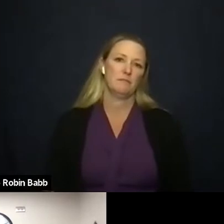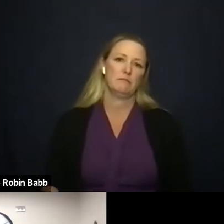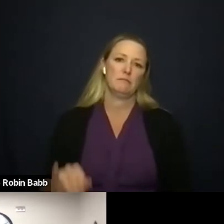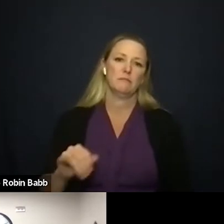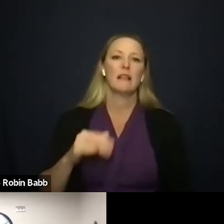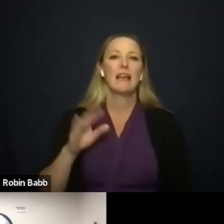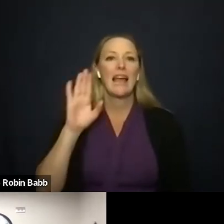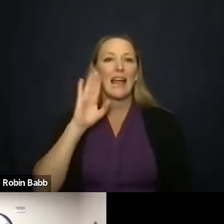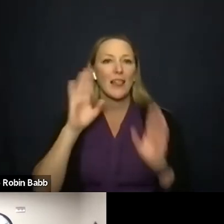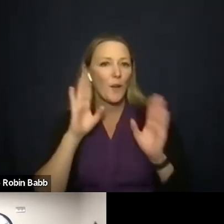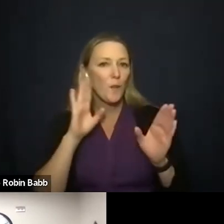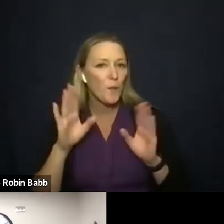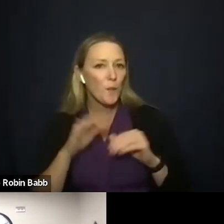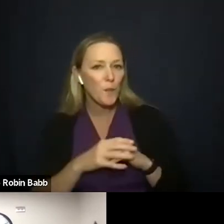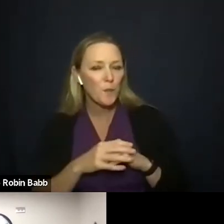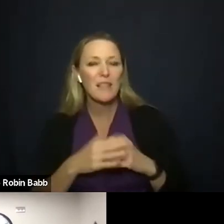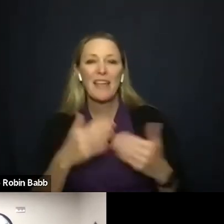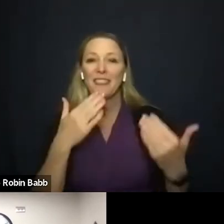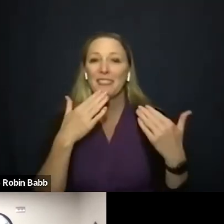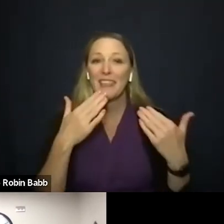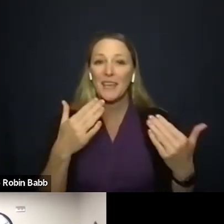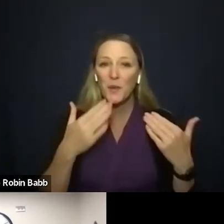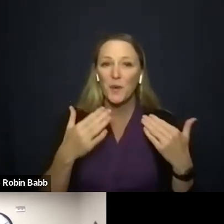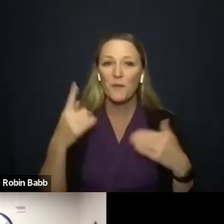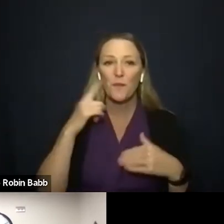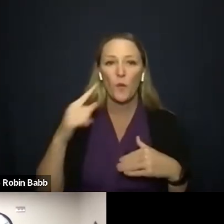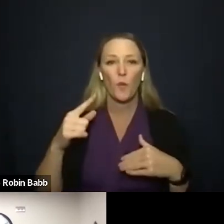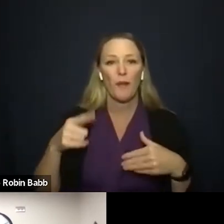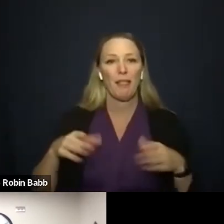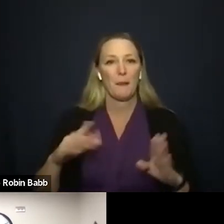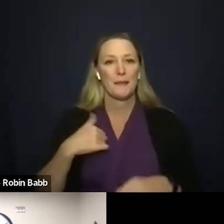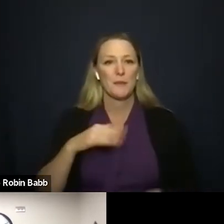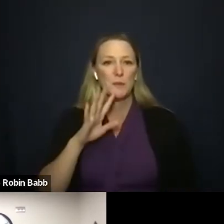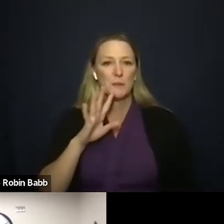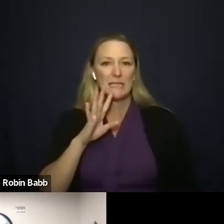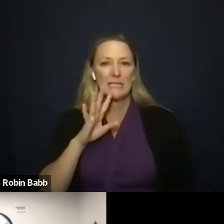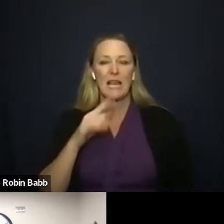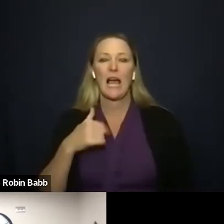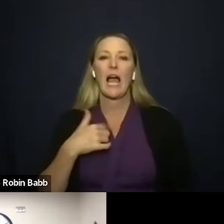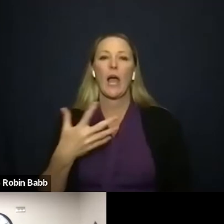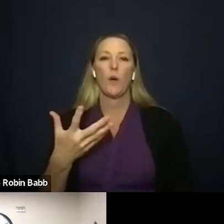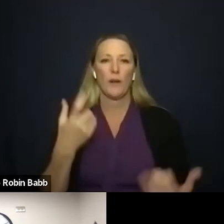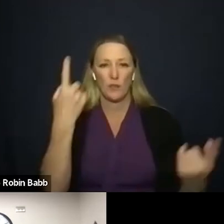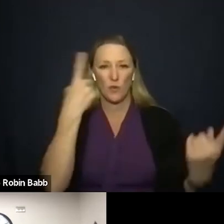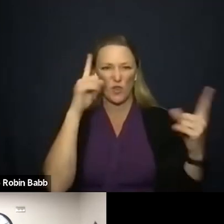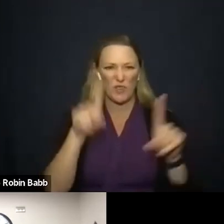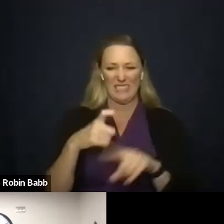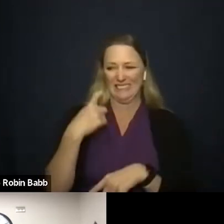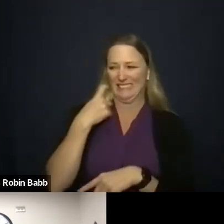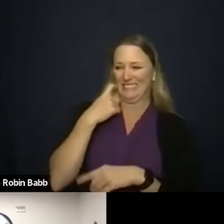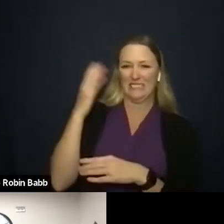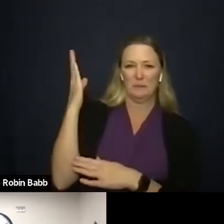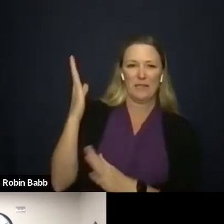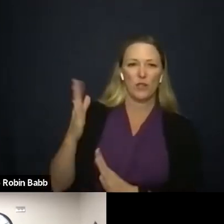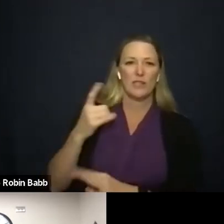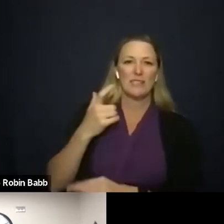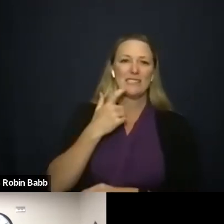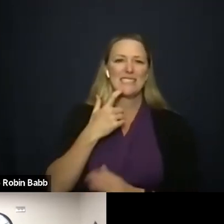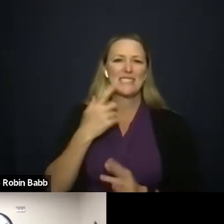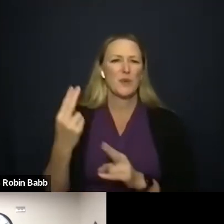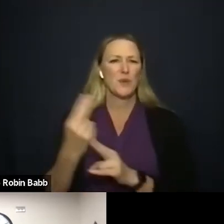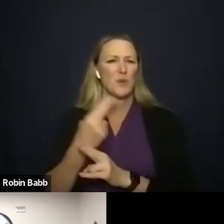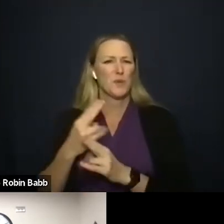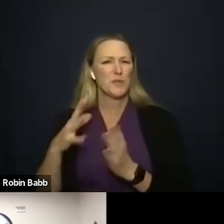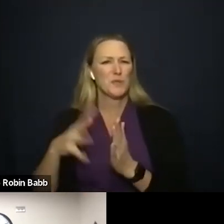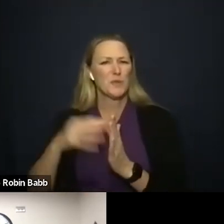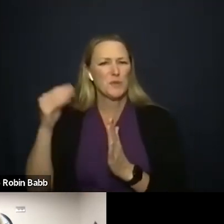hi thank you um for having me speak i'd like to agree with a prior speaker who called out the use of students to promote